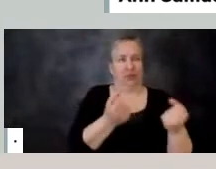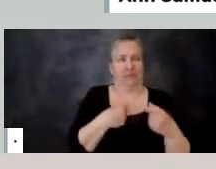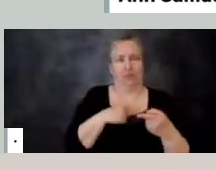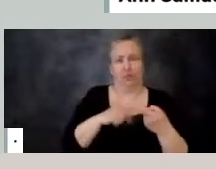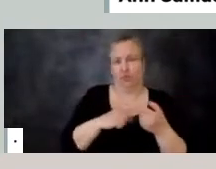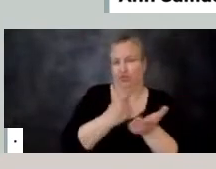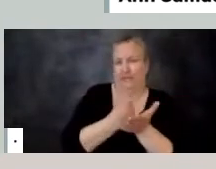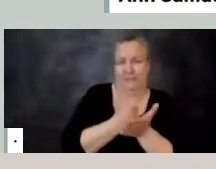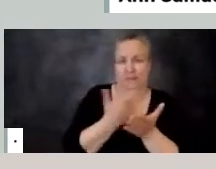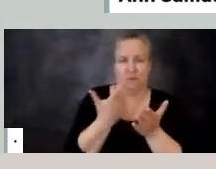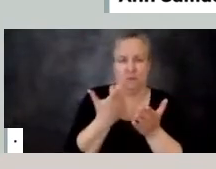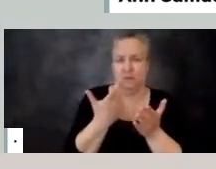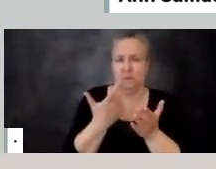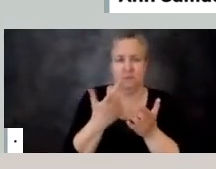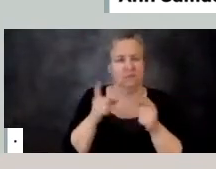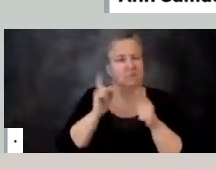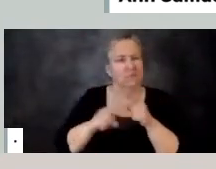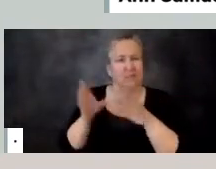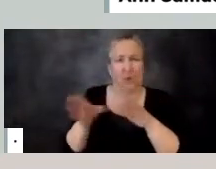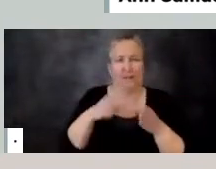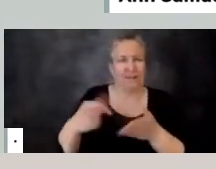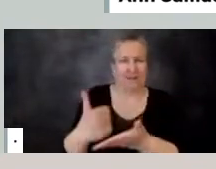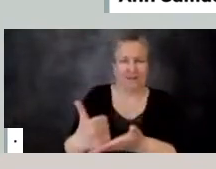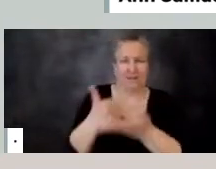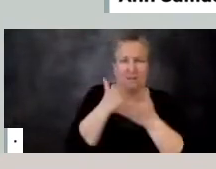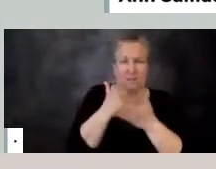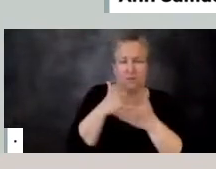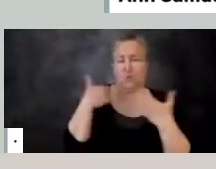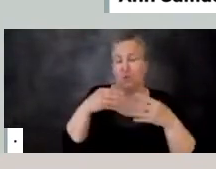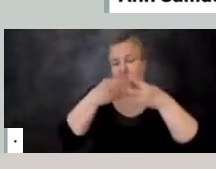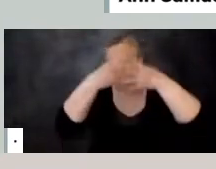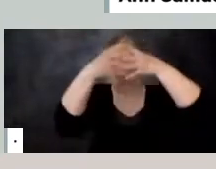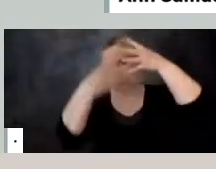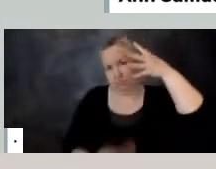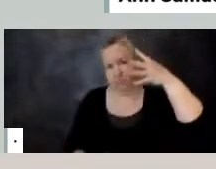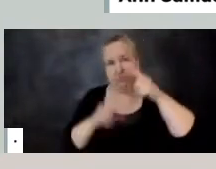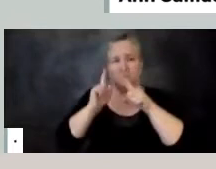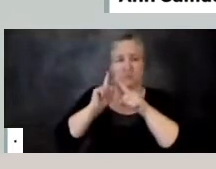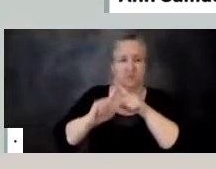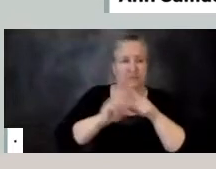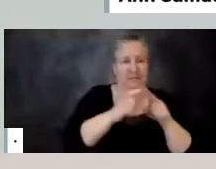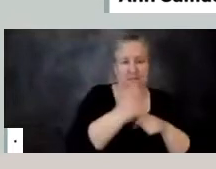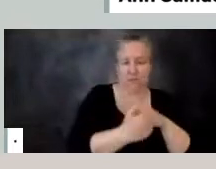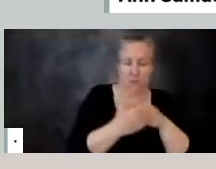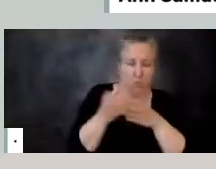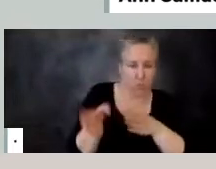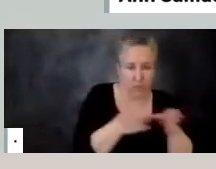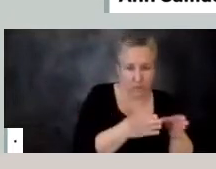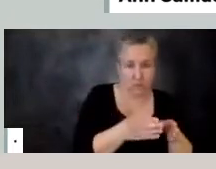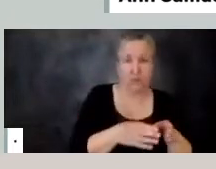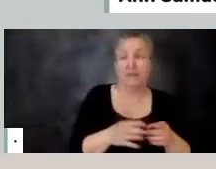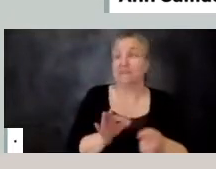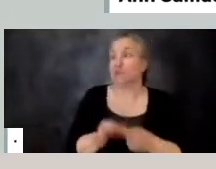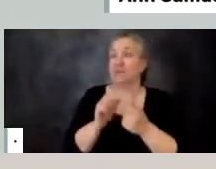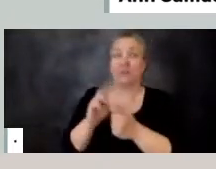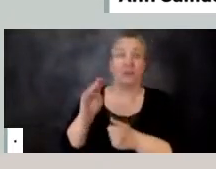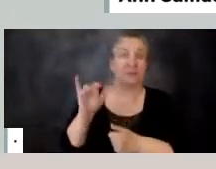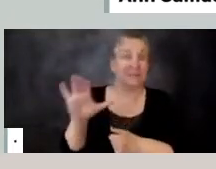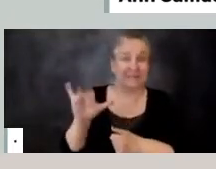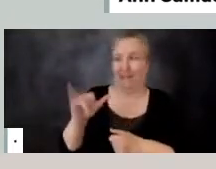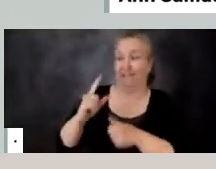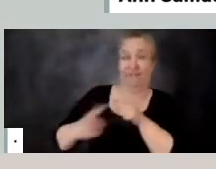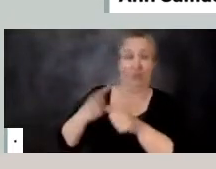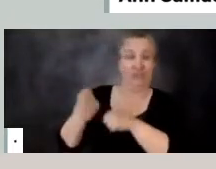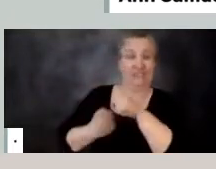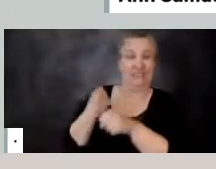were 1,001 different ways that they helped to make that first year, especially with metastatic